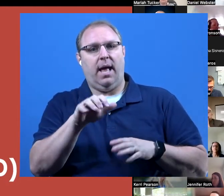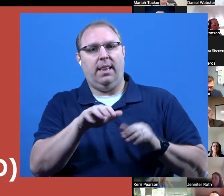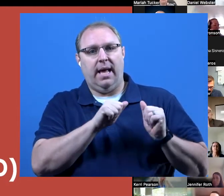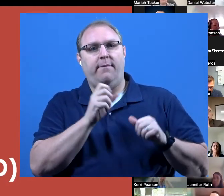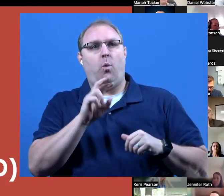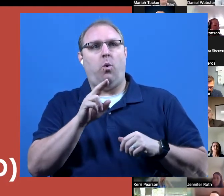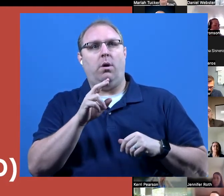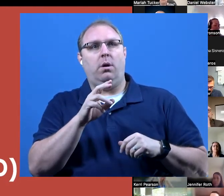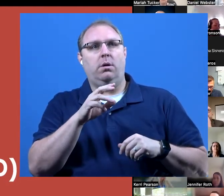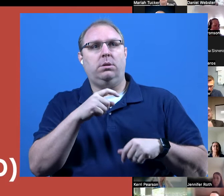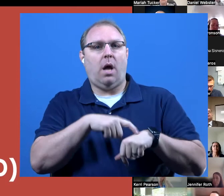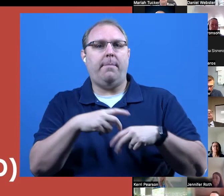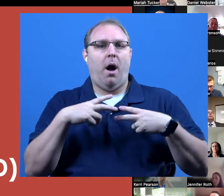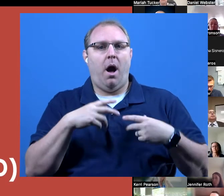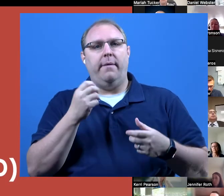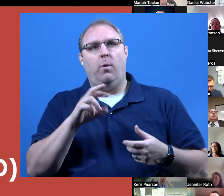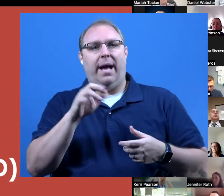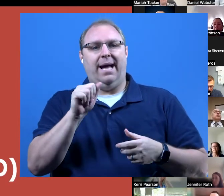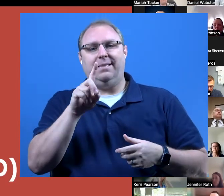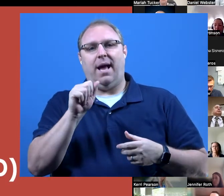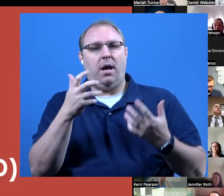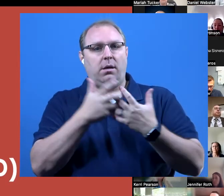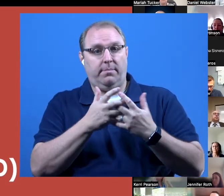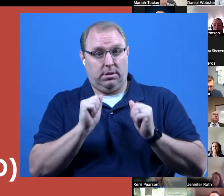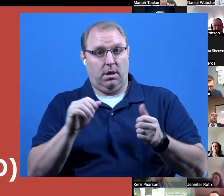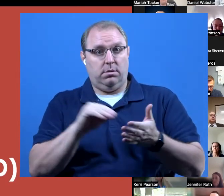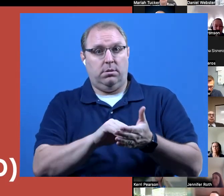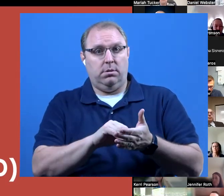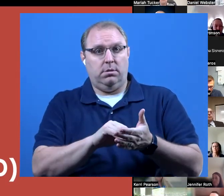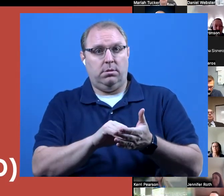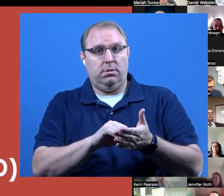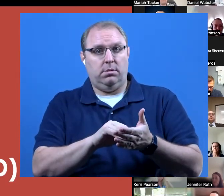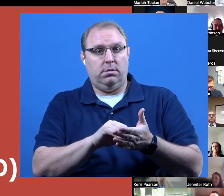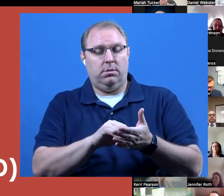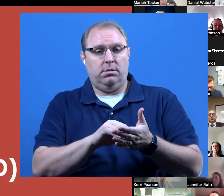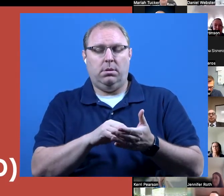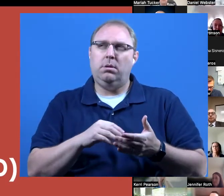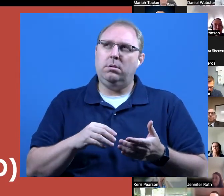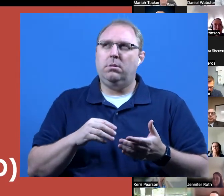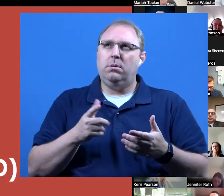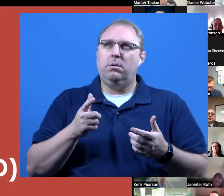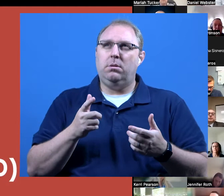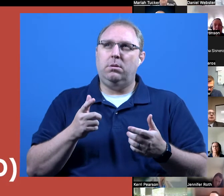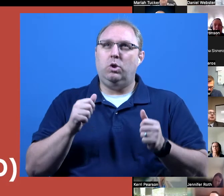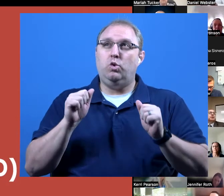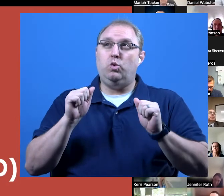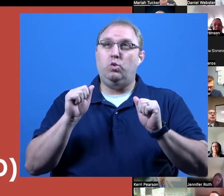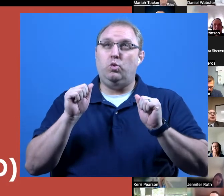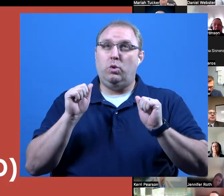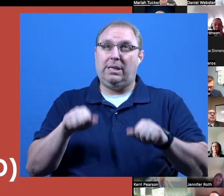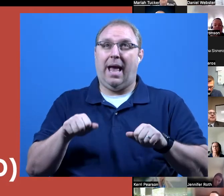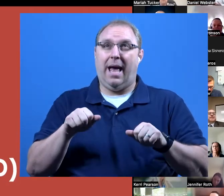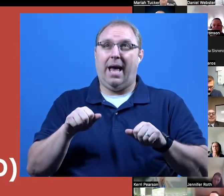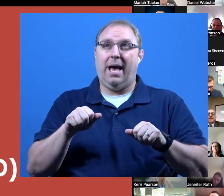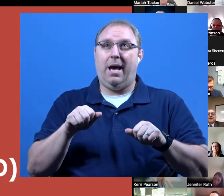You can put the facts in there. You know, a lot of these chat questions, there's something